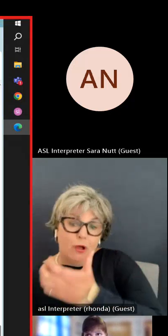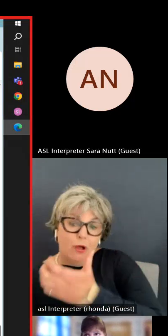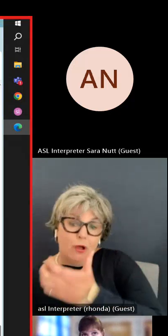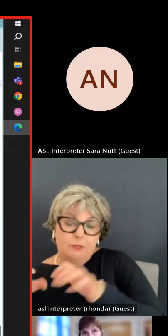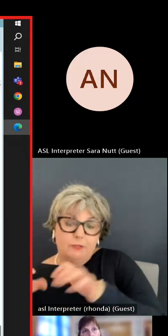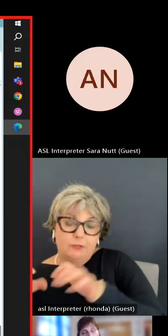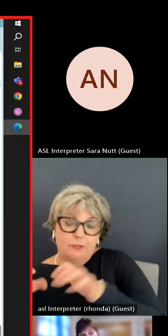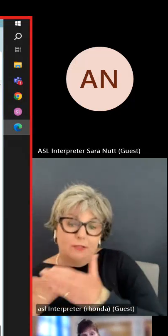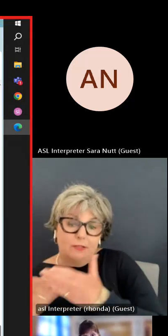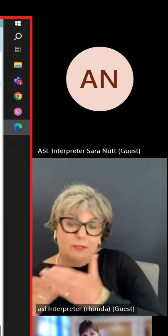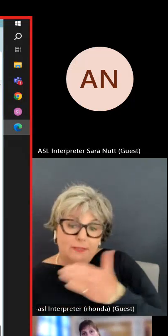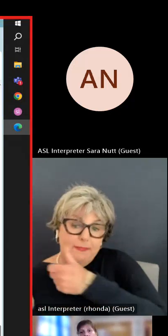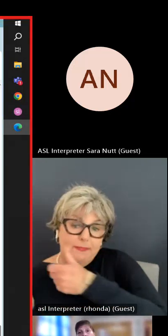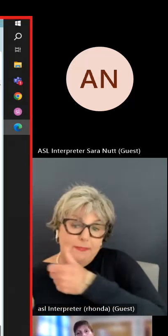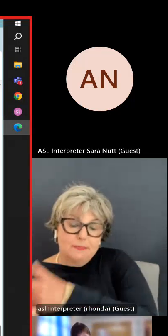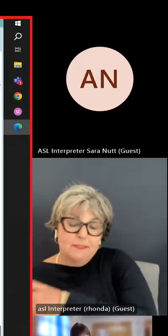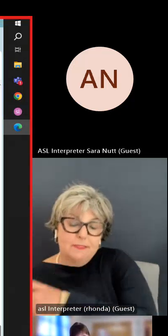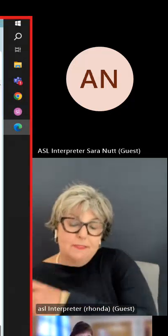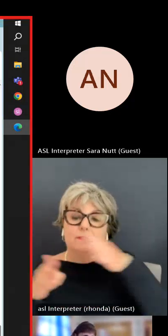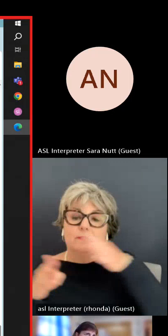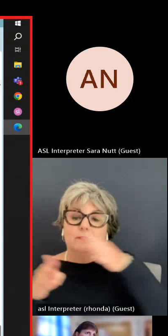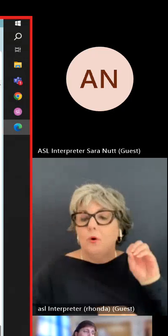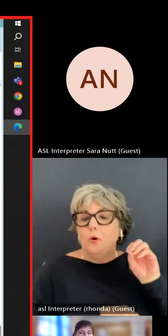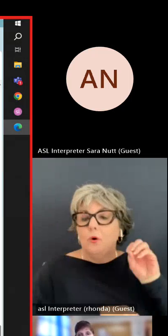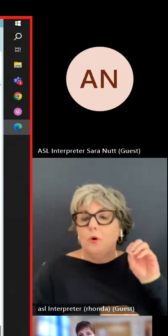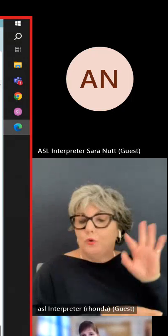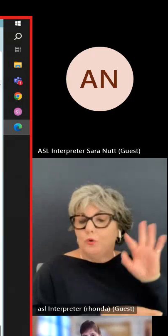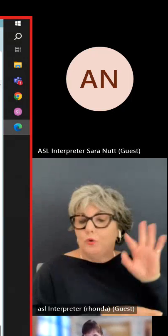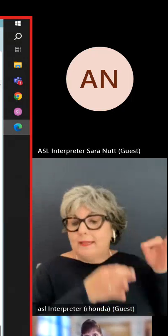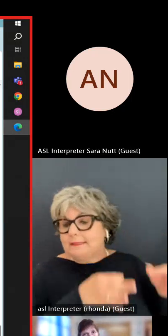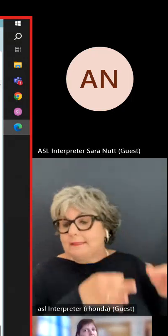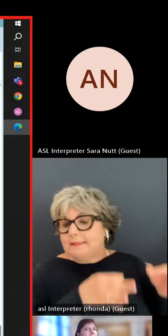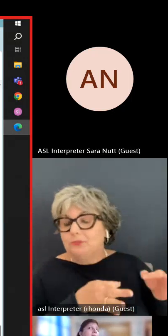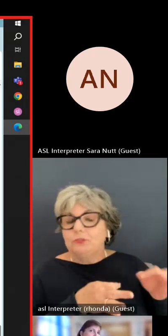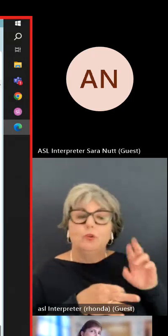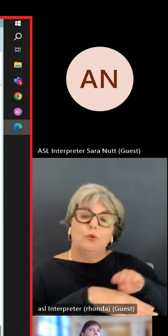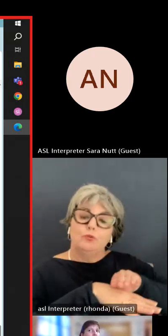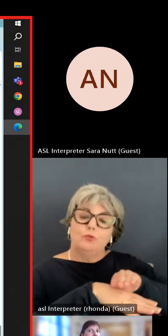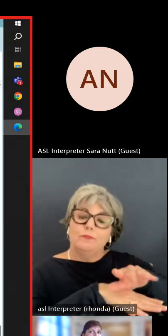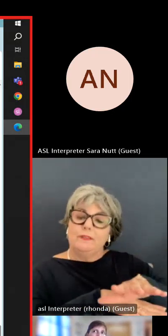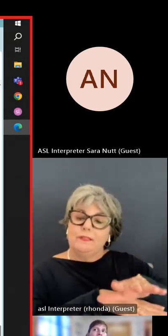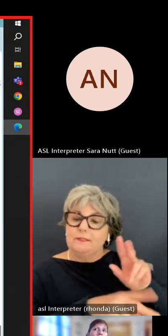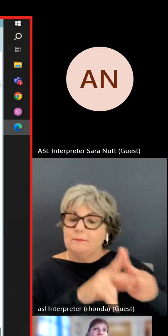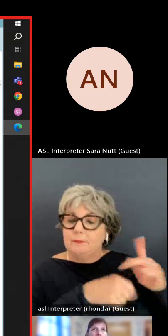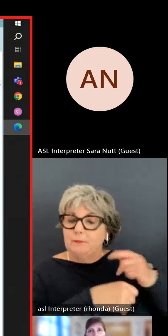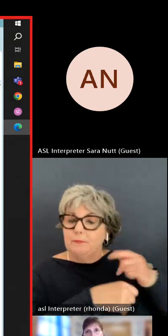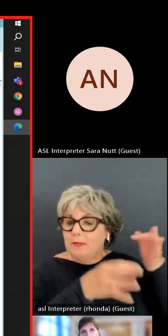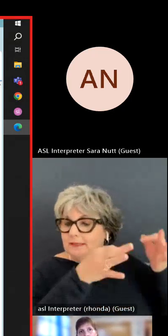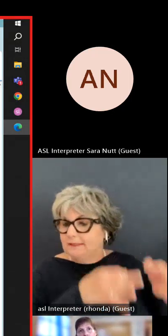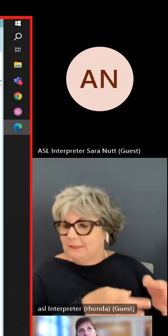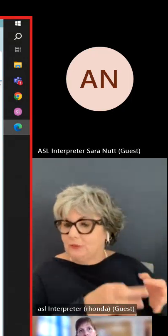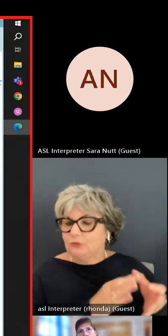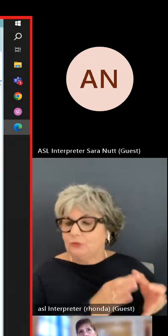something themselves or to make a decision or to influence decision makers.